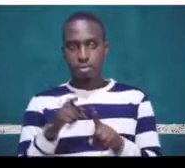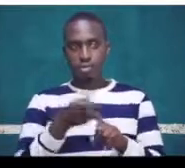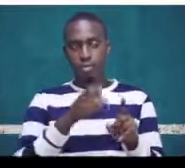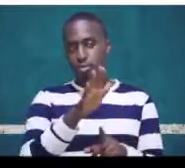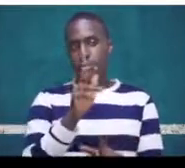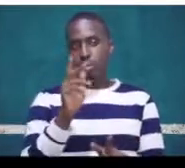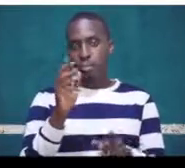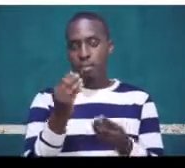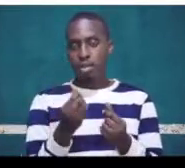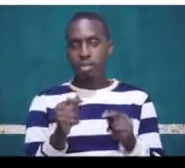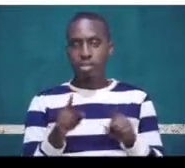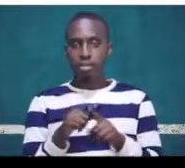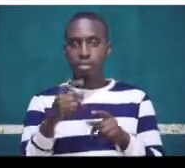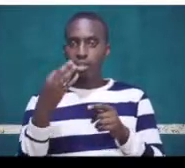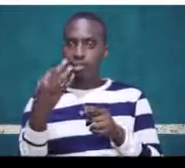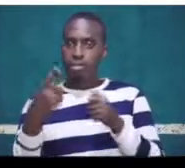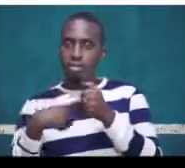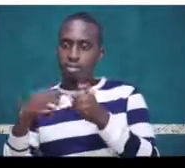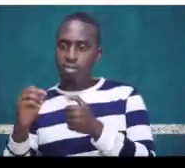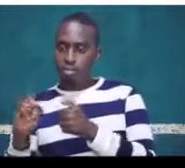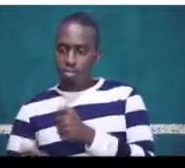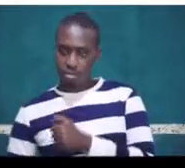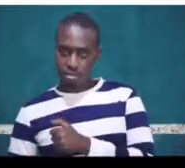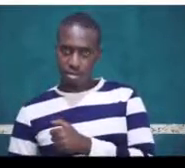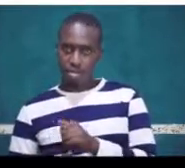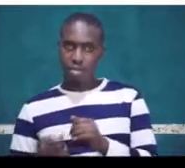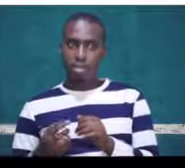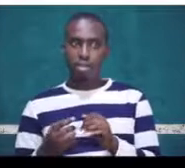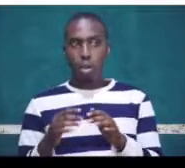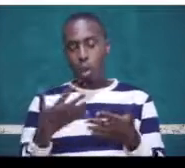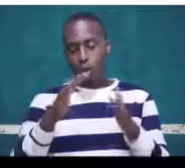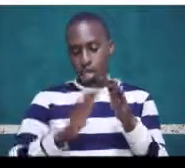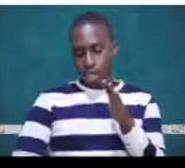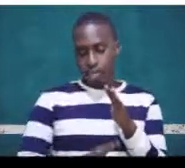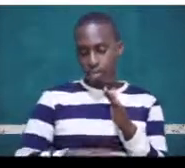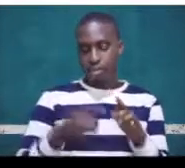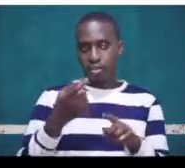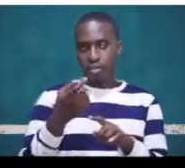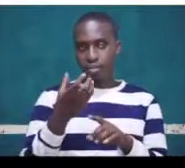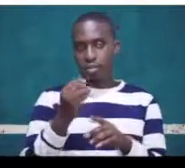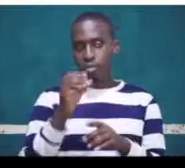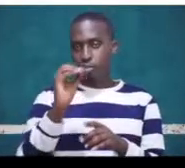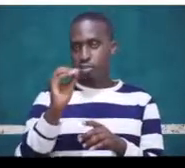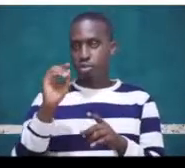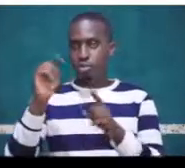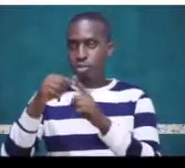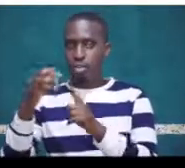as you can read it, 360,000 or less, from 0 to 30%. You see that one. If